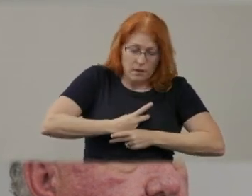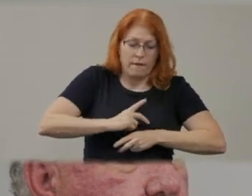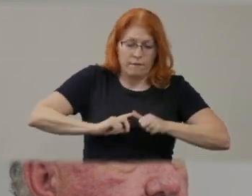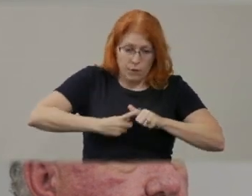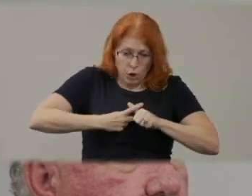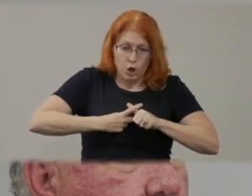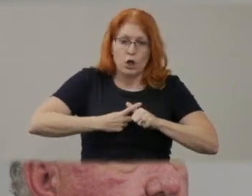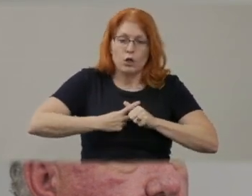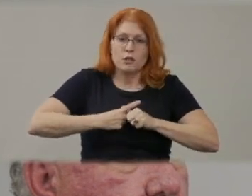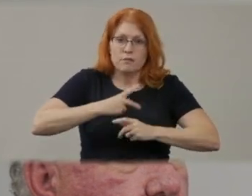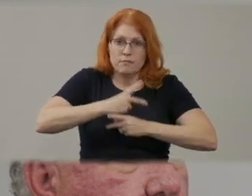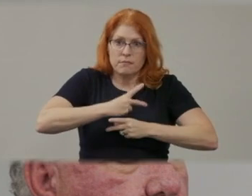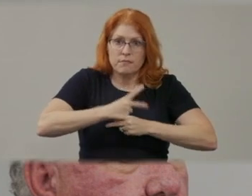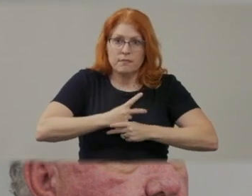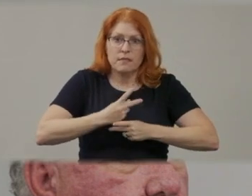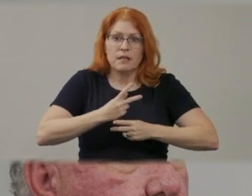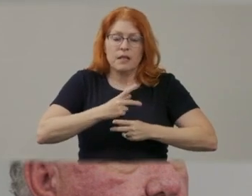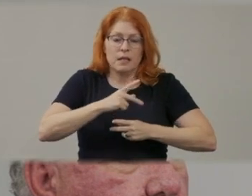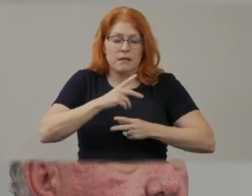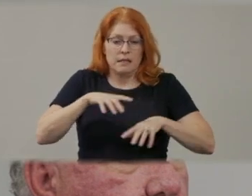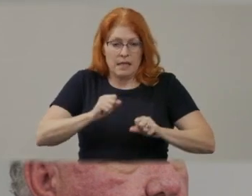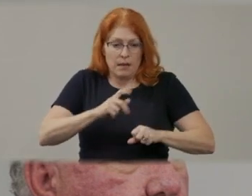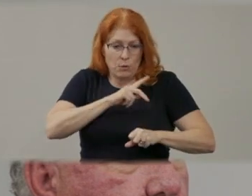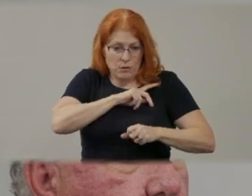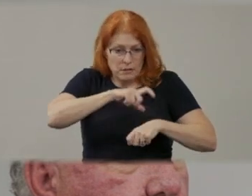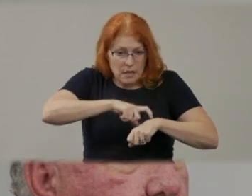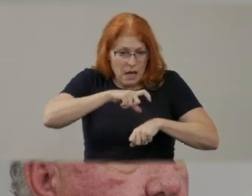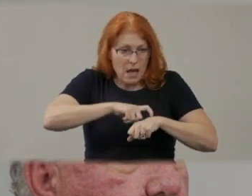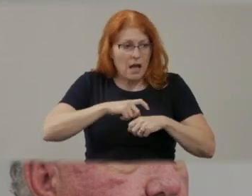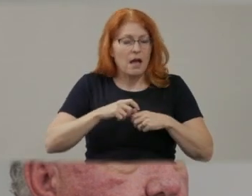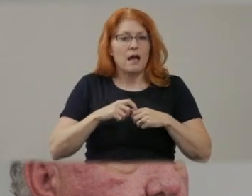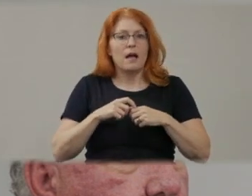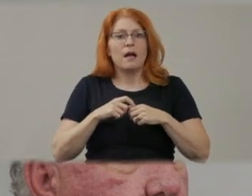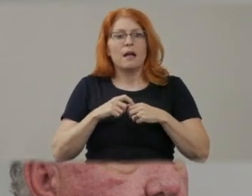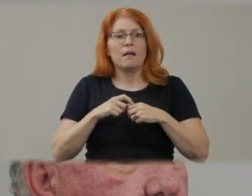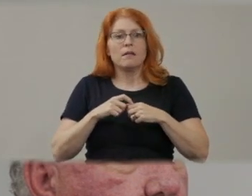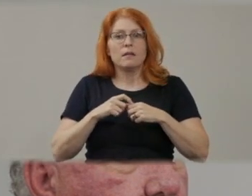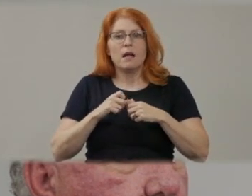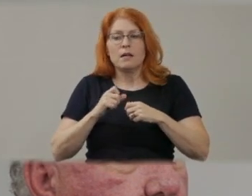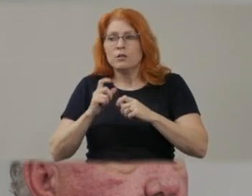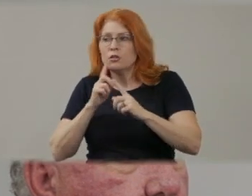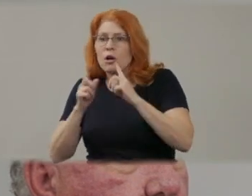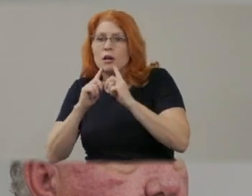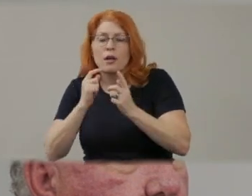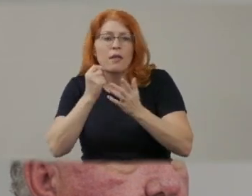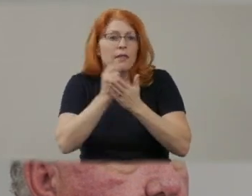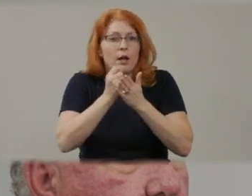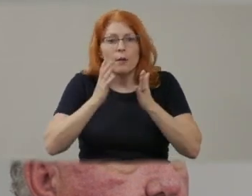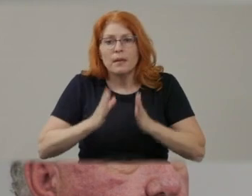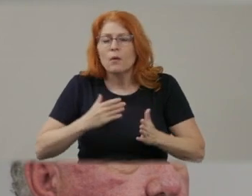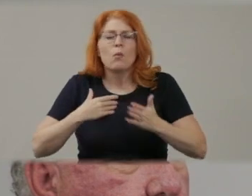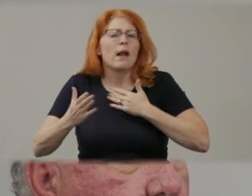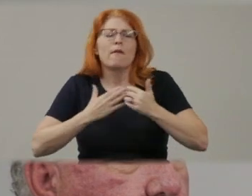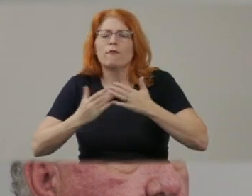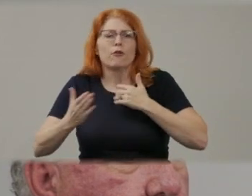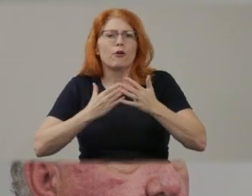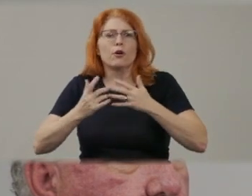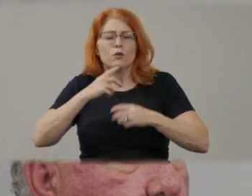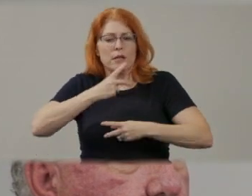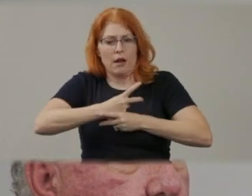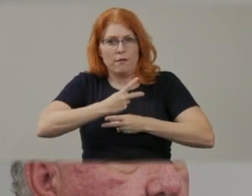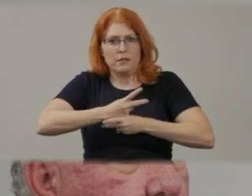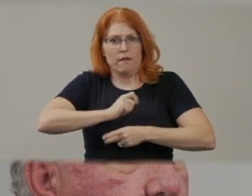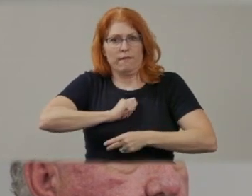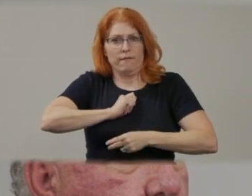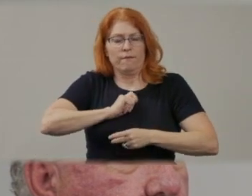before taking personal time, making sure you're talking to therapy or doing whatever you need to do to take care of yourself